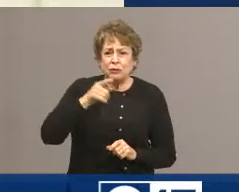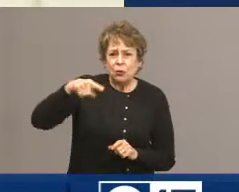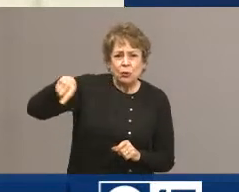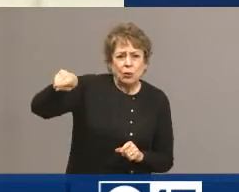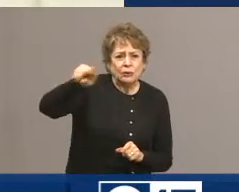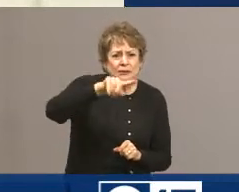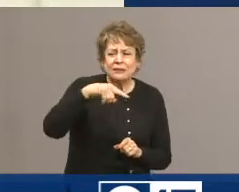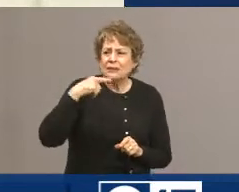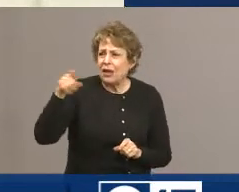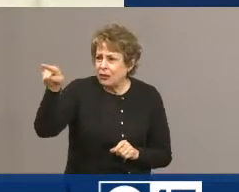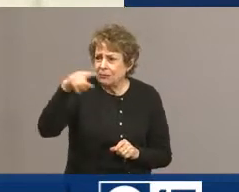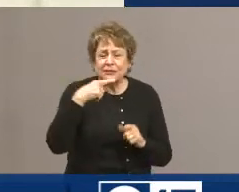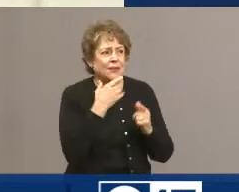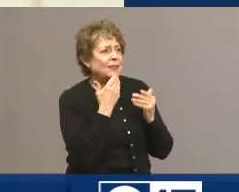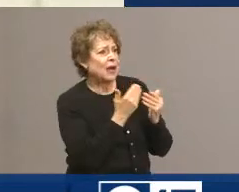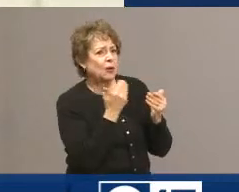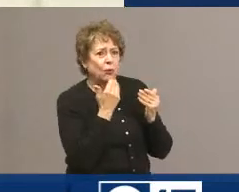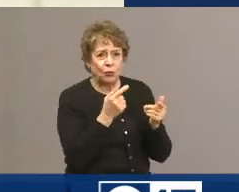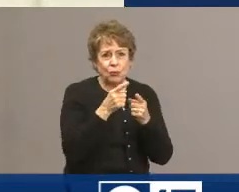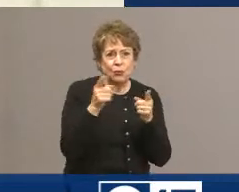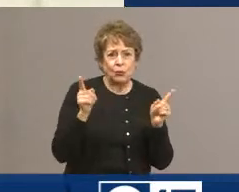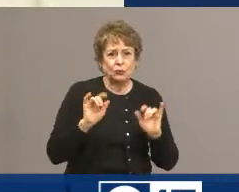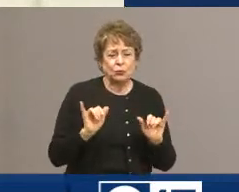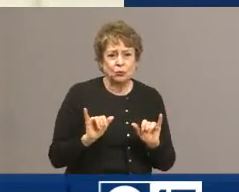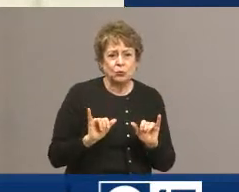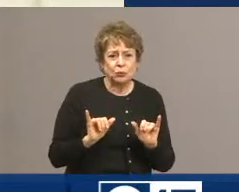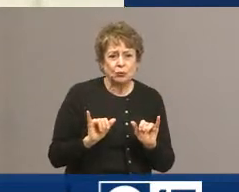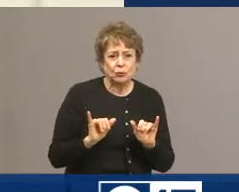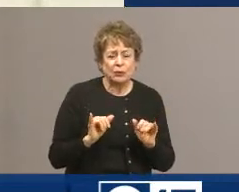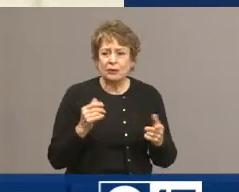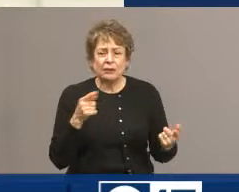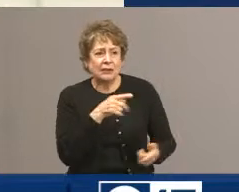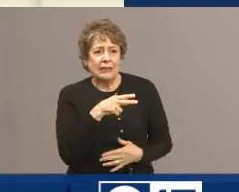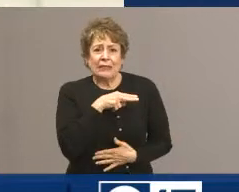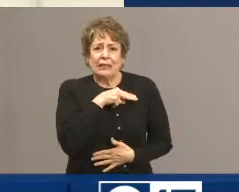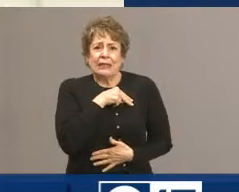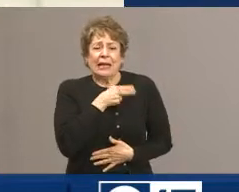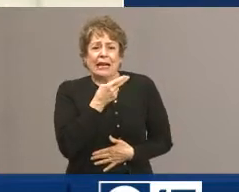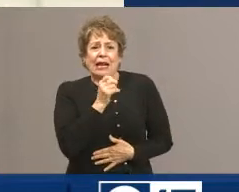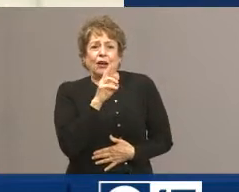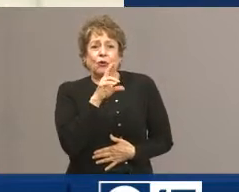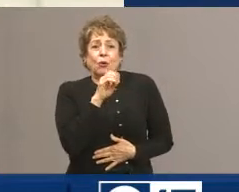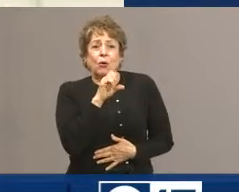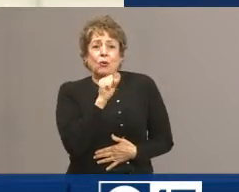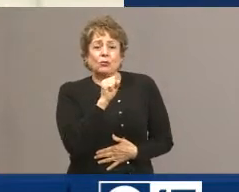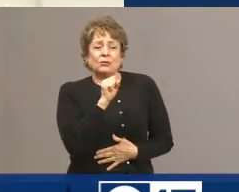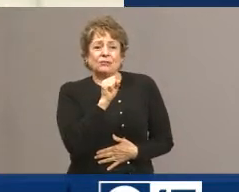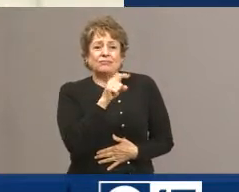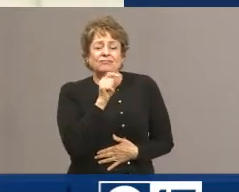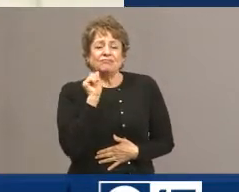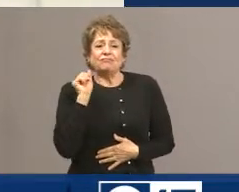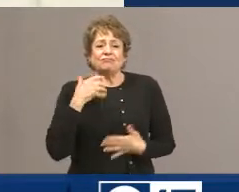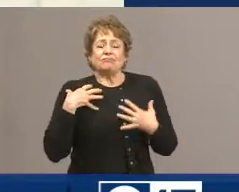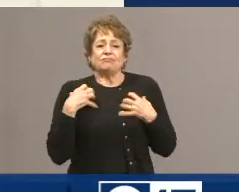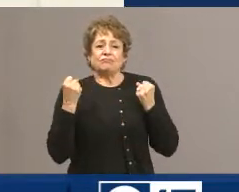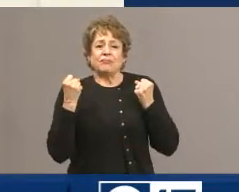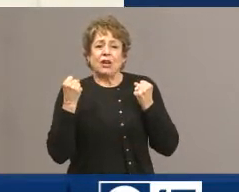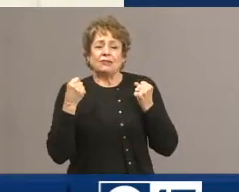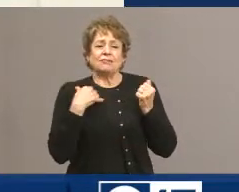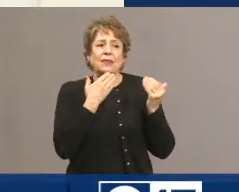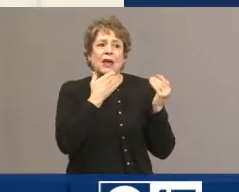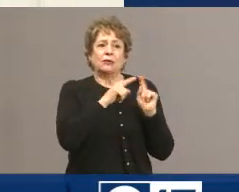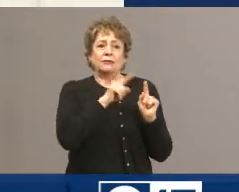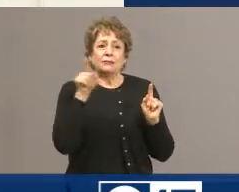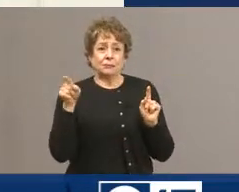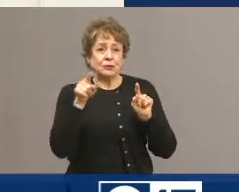the heroes on the front line today for the people of Arizona, and I'm grateful for everything that they do. I also